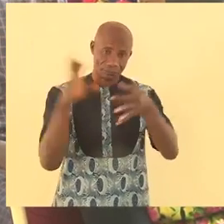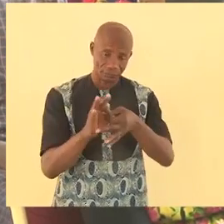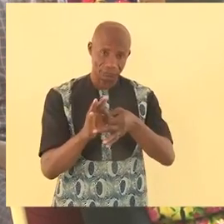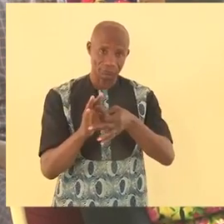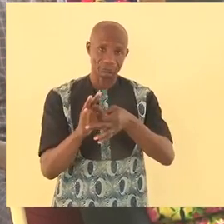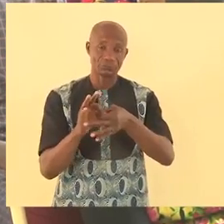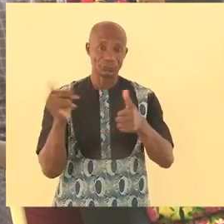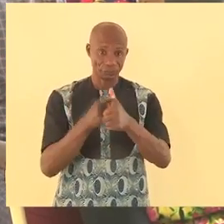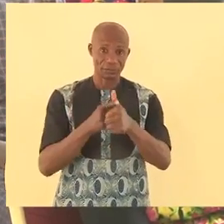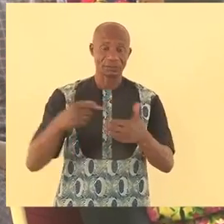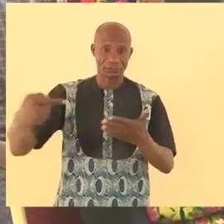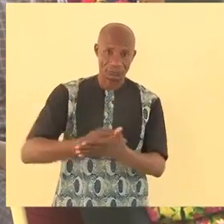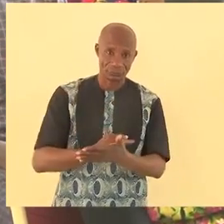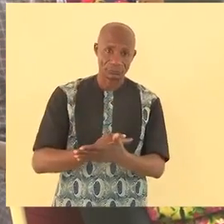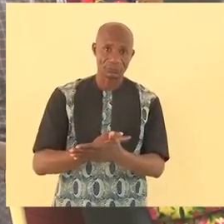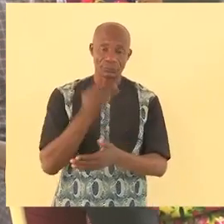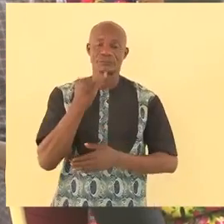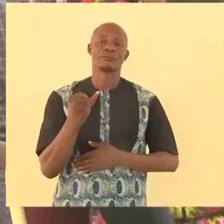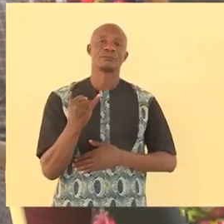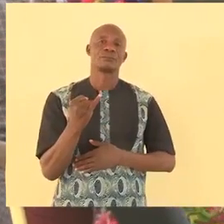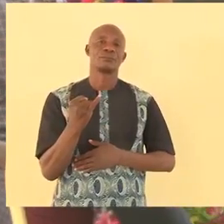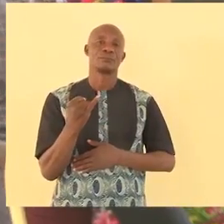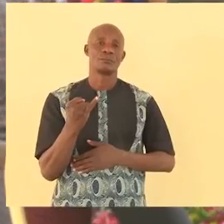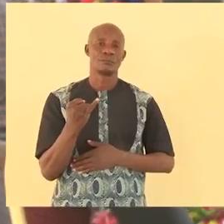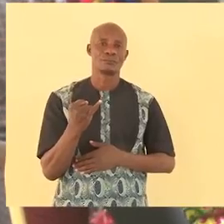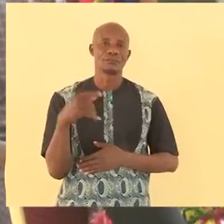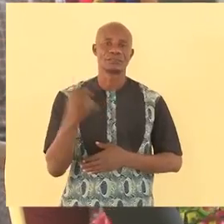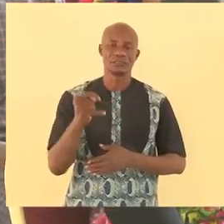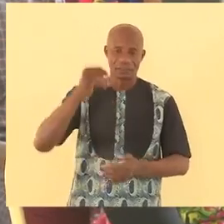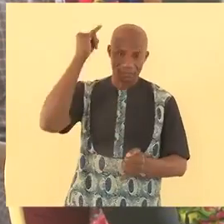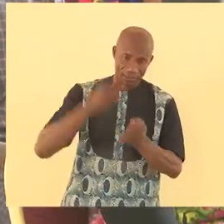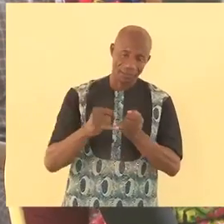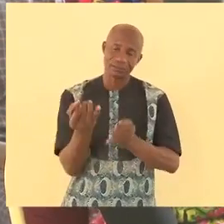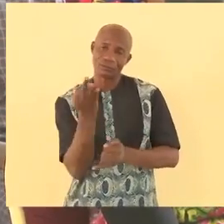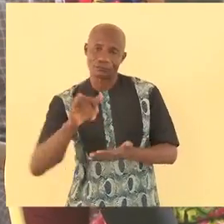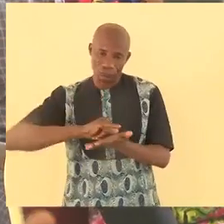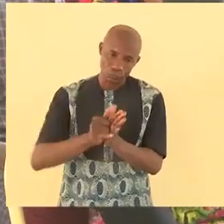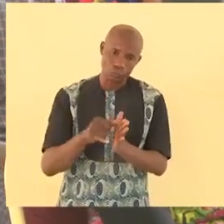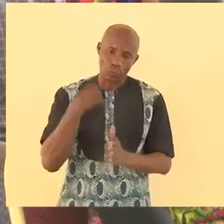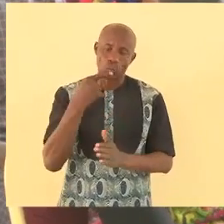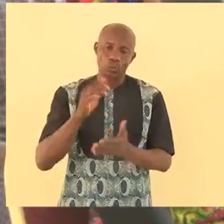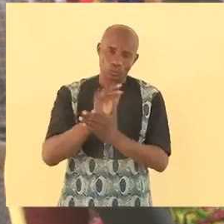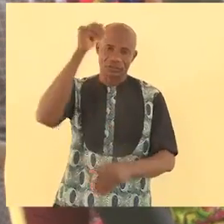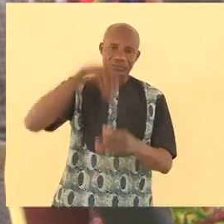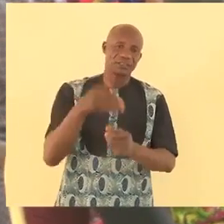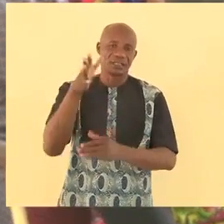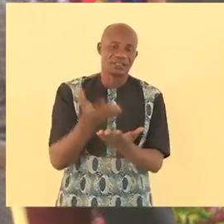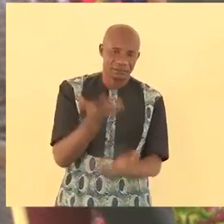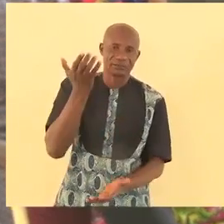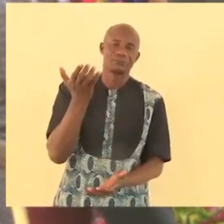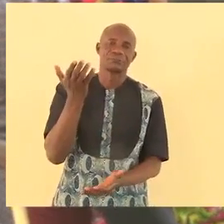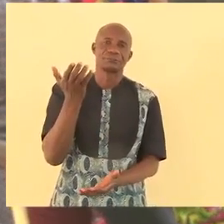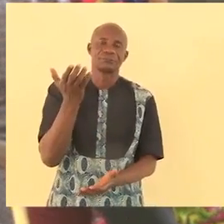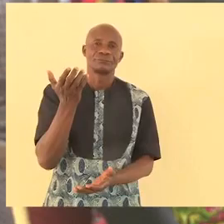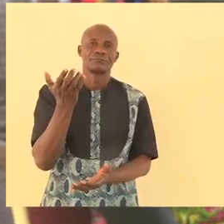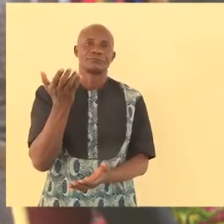and the second and the gospel reading, one is that the end of those who trust in their riches, who